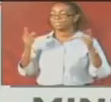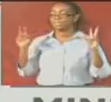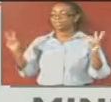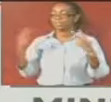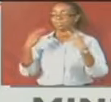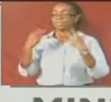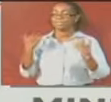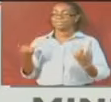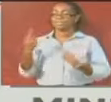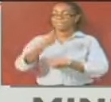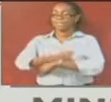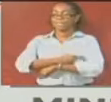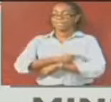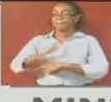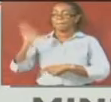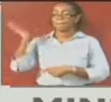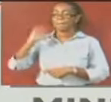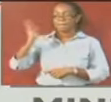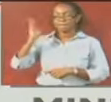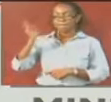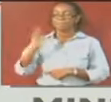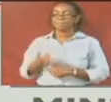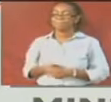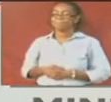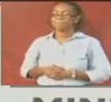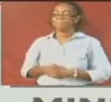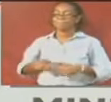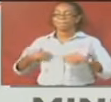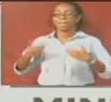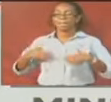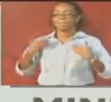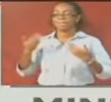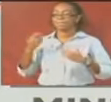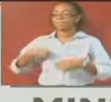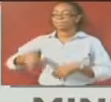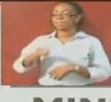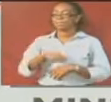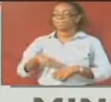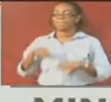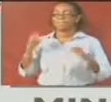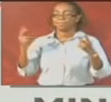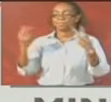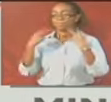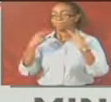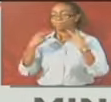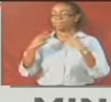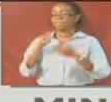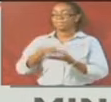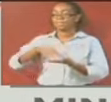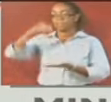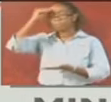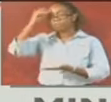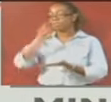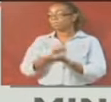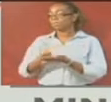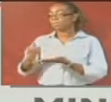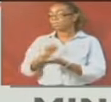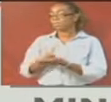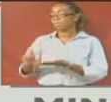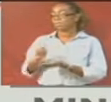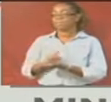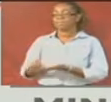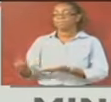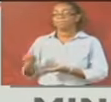today's media conference. We really do appreciate that you take the time each week to attend